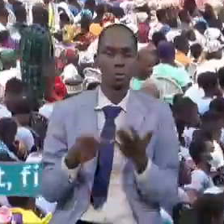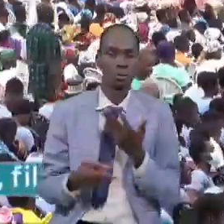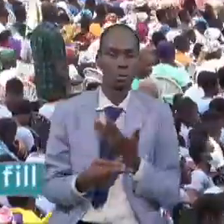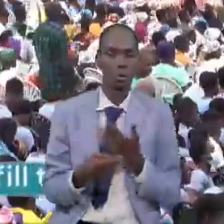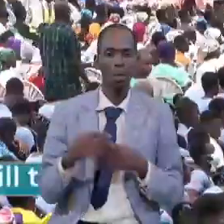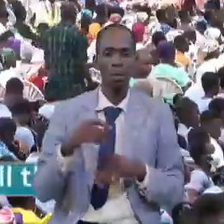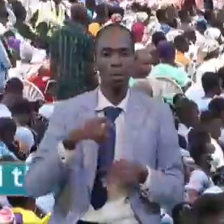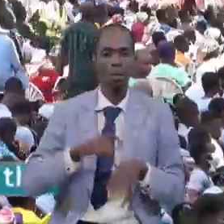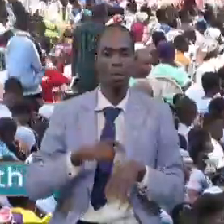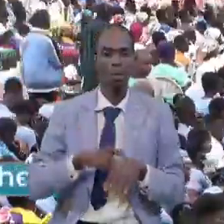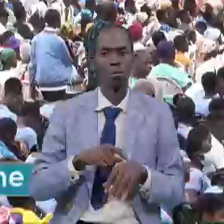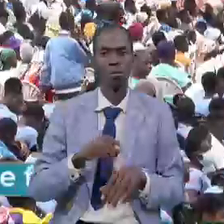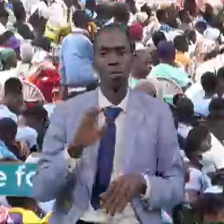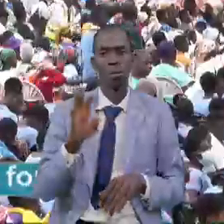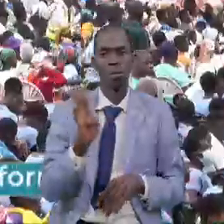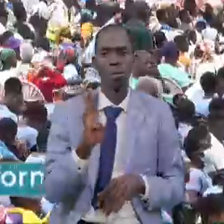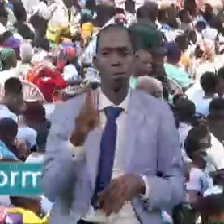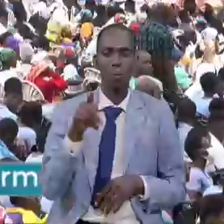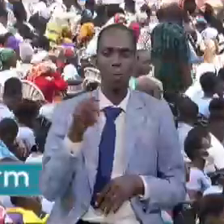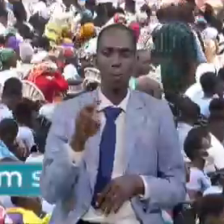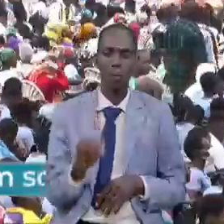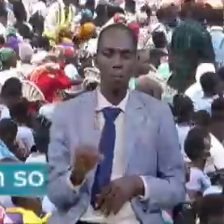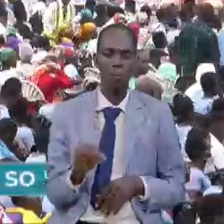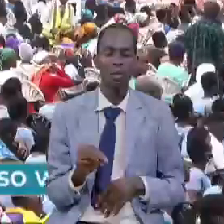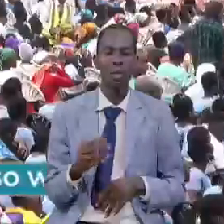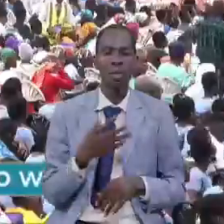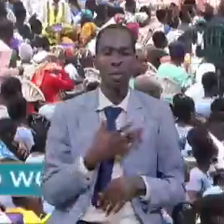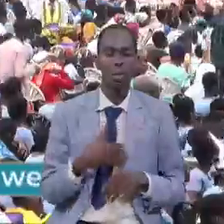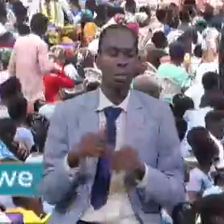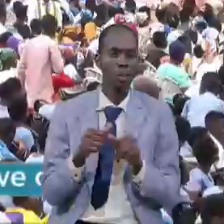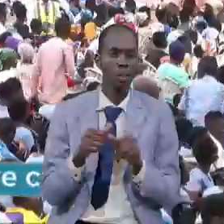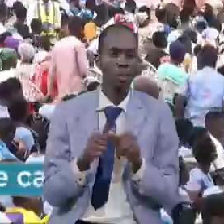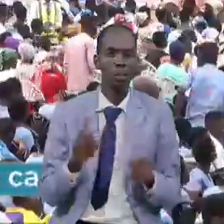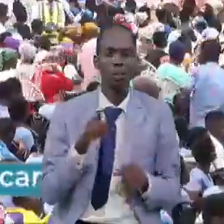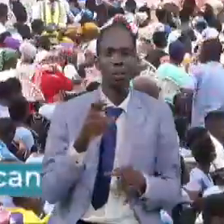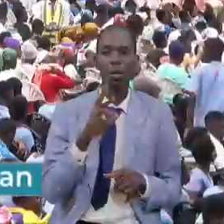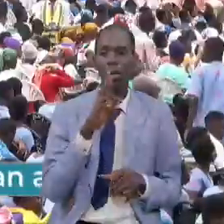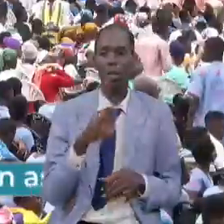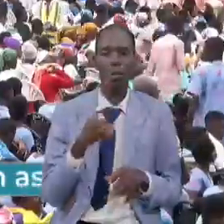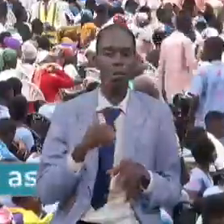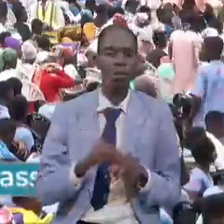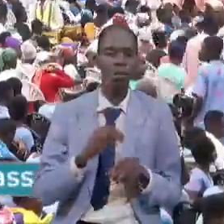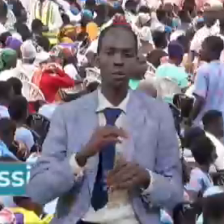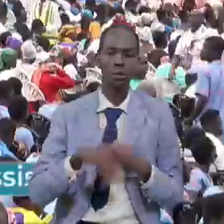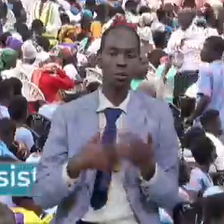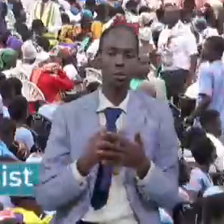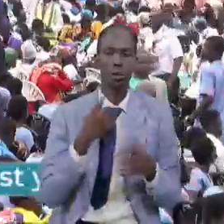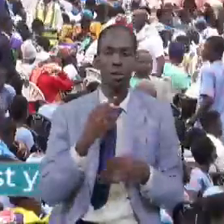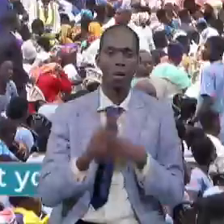Alpha location here, and also wherever you are in any part of the globe, you are expected